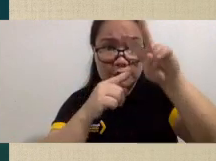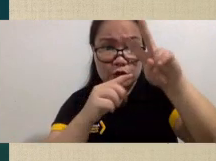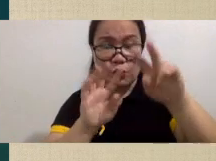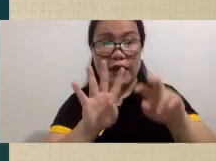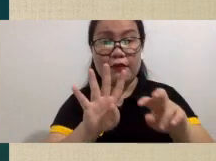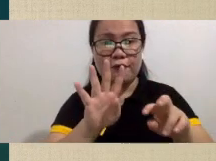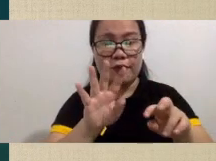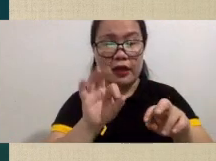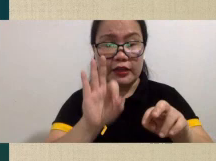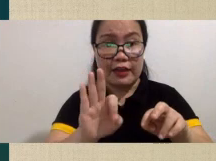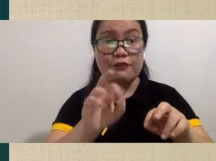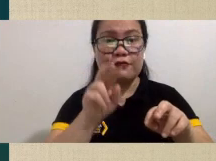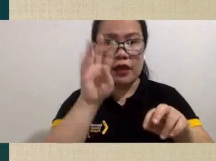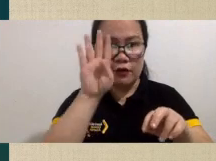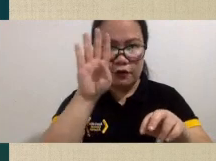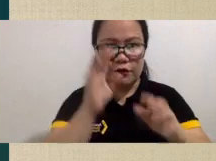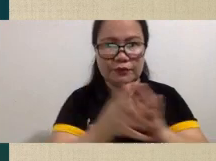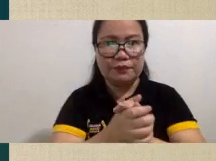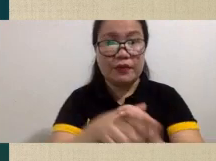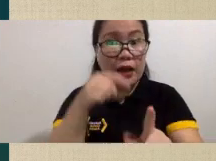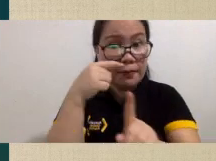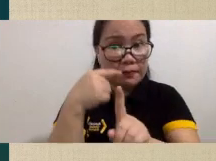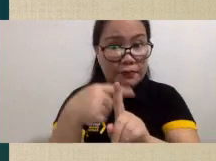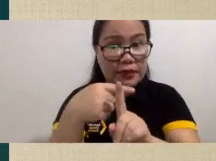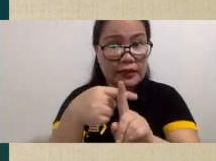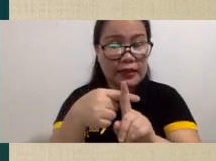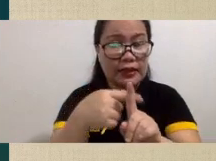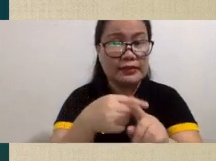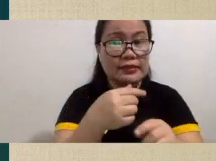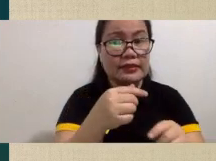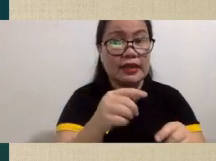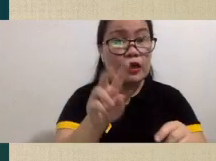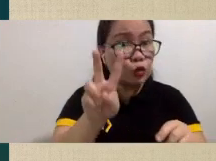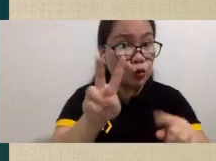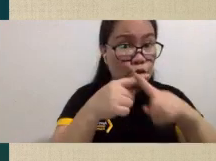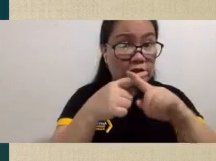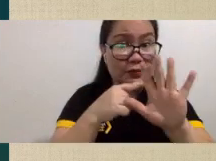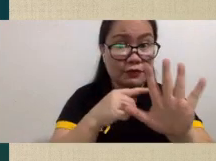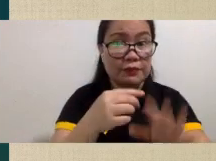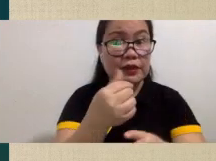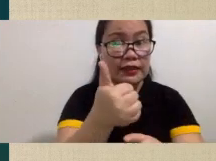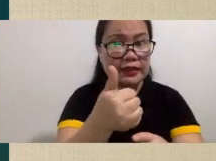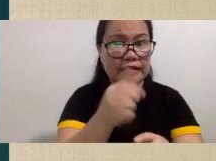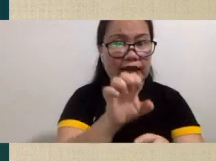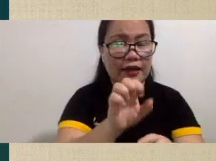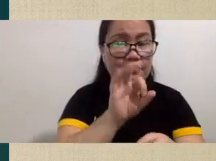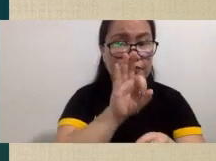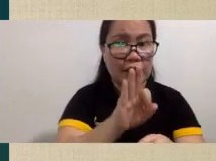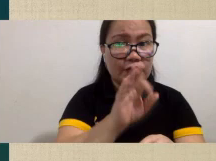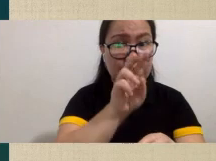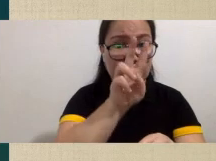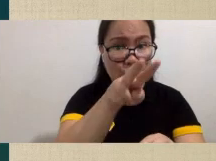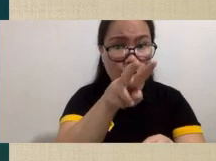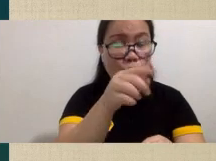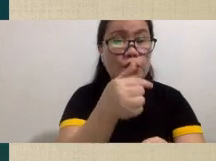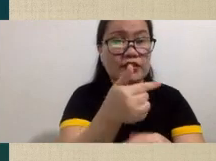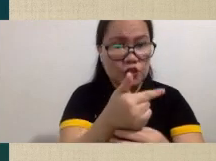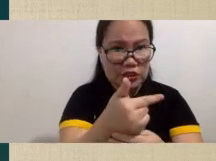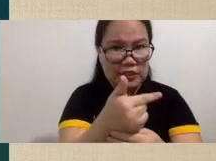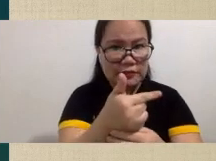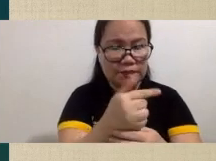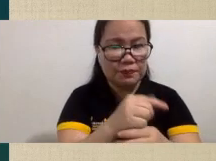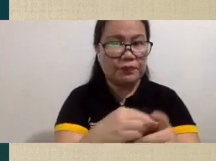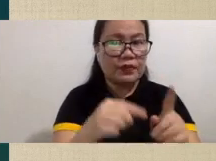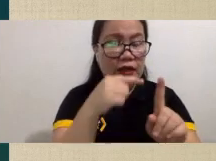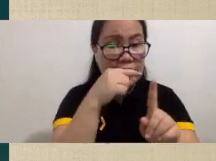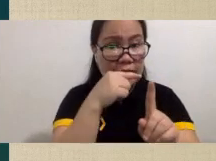Plus, 2 times 5, yung ating middle term. So, magiging 10. And then, e f